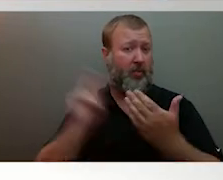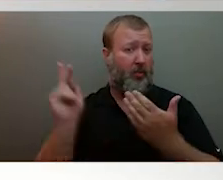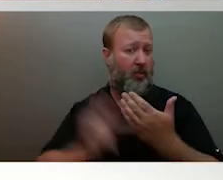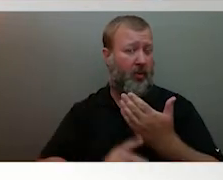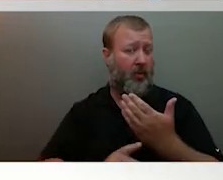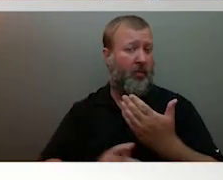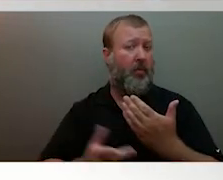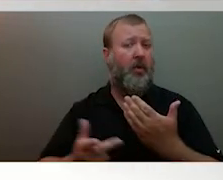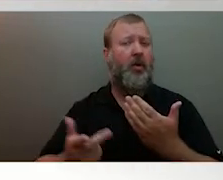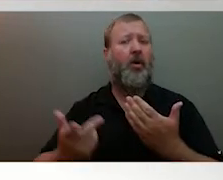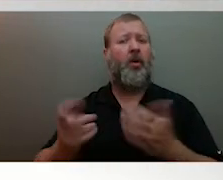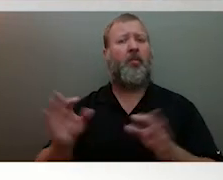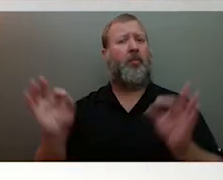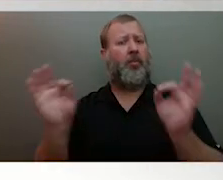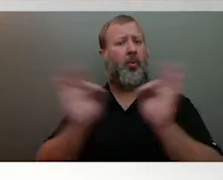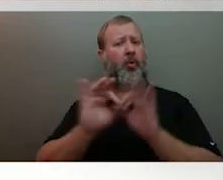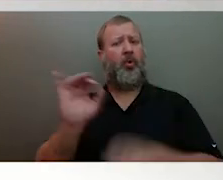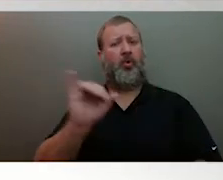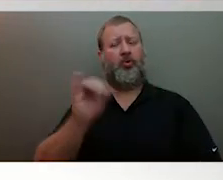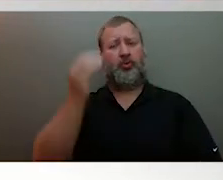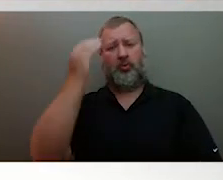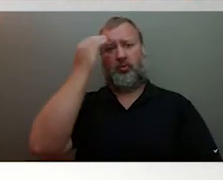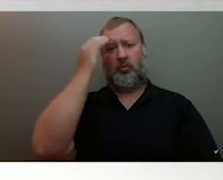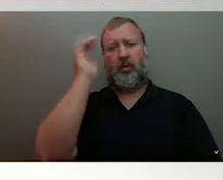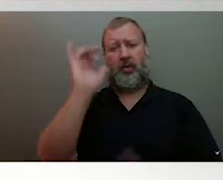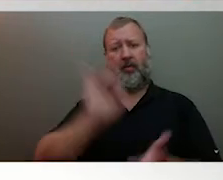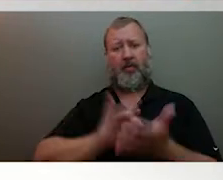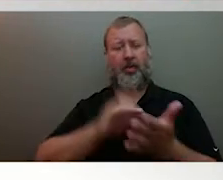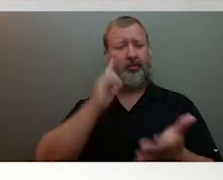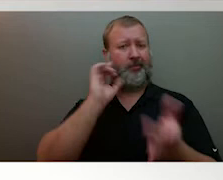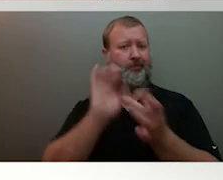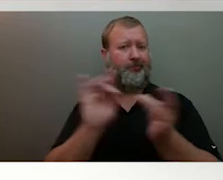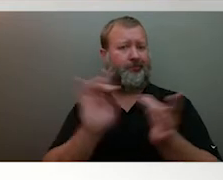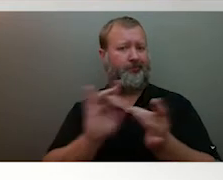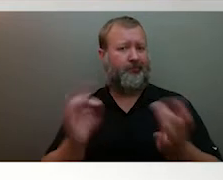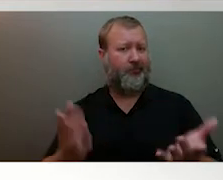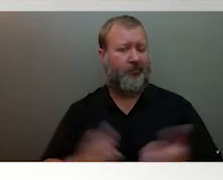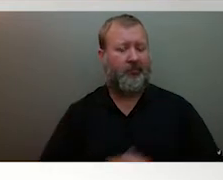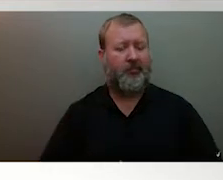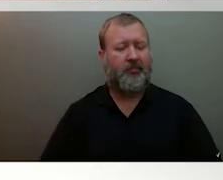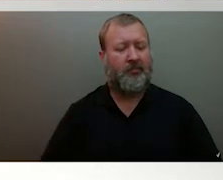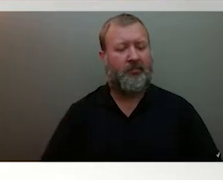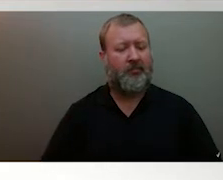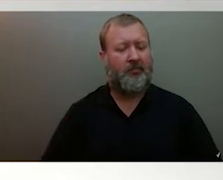eligibility, and what is important regarding that medical statement that I discussed earlier?